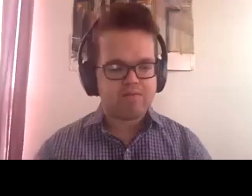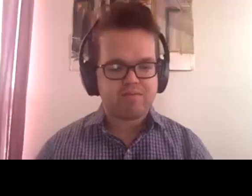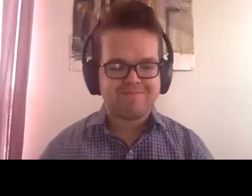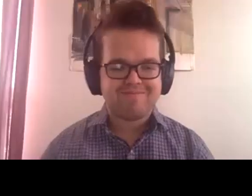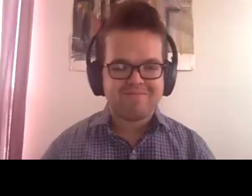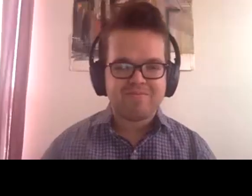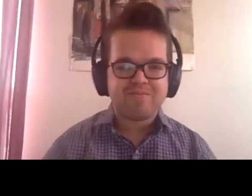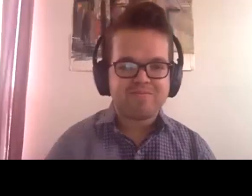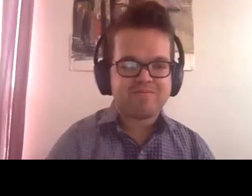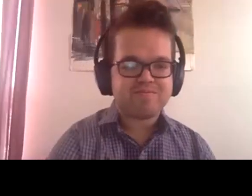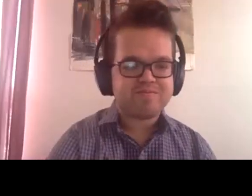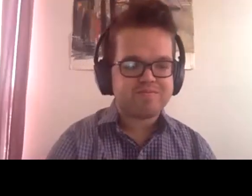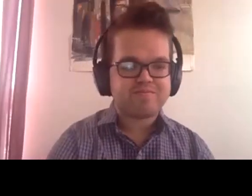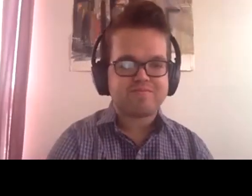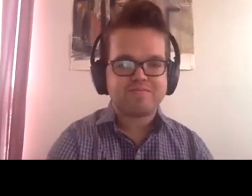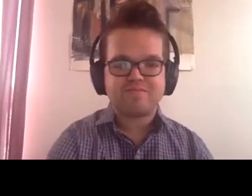Okay, great.